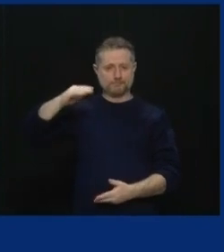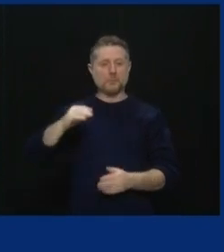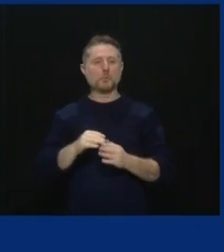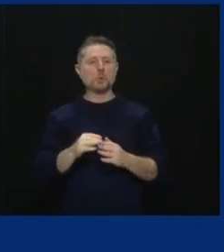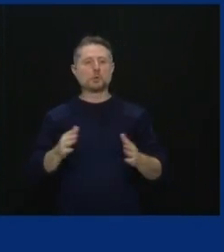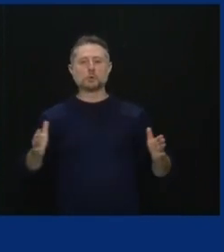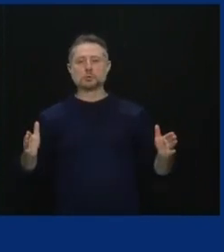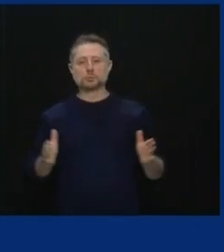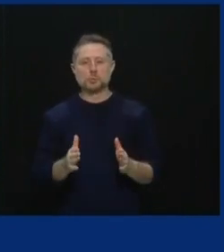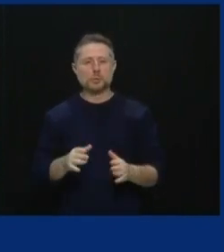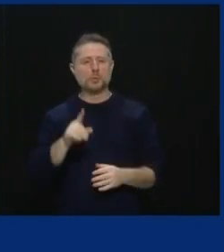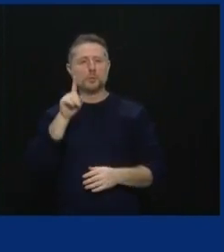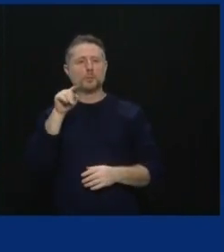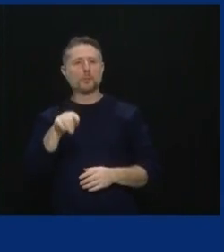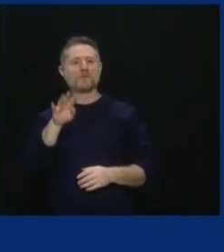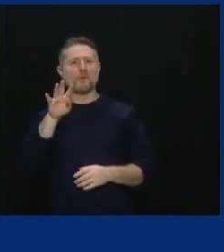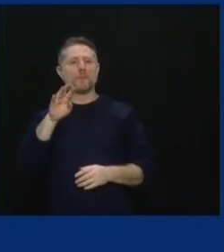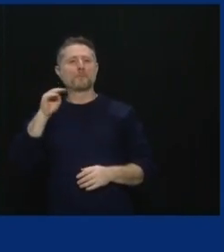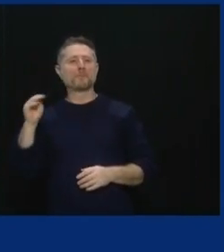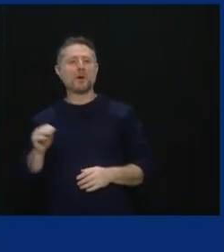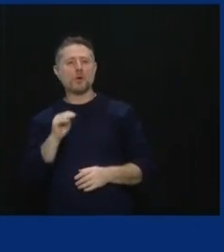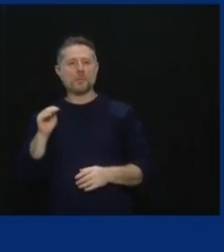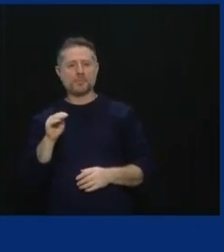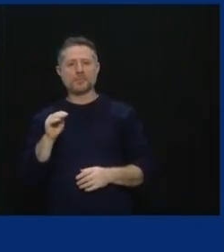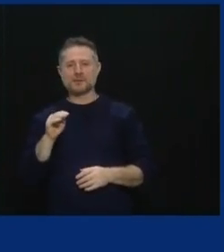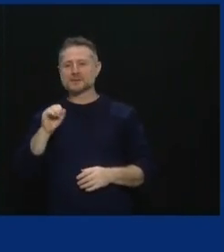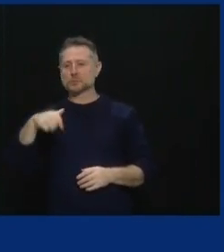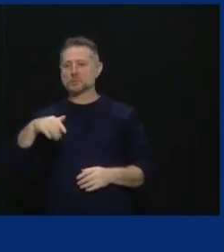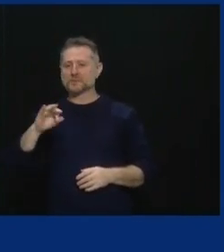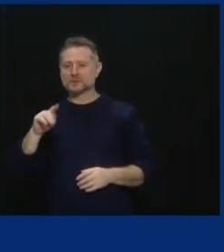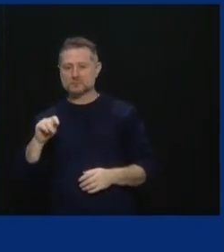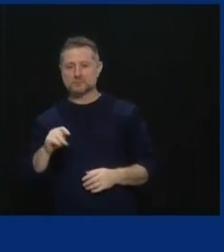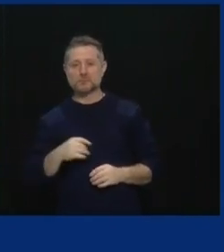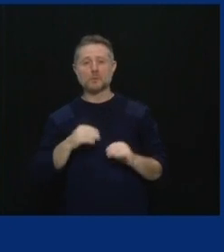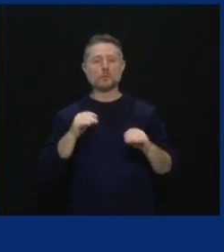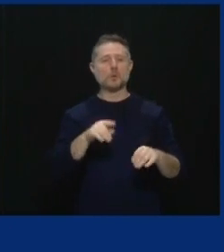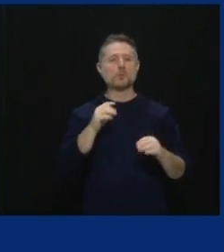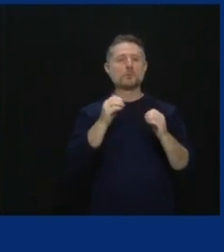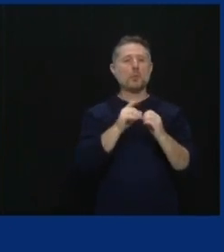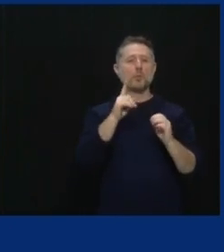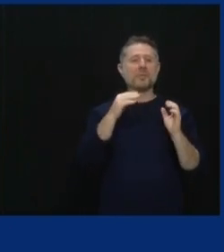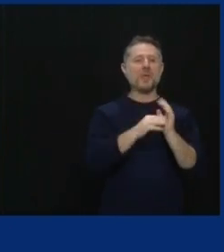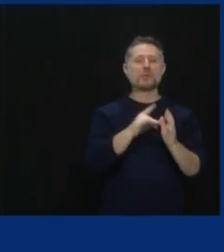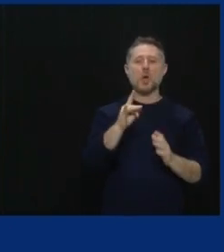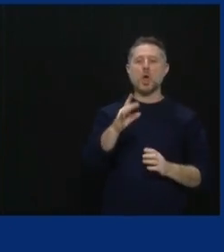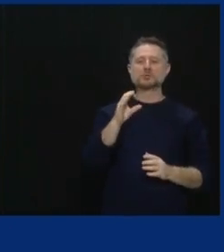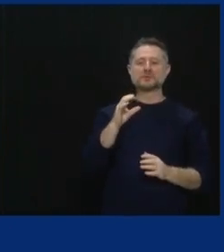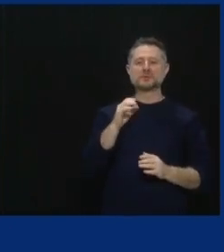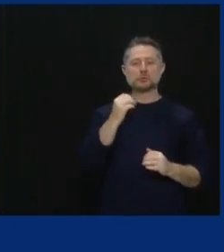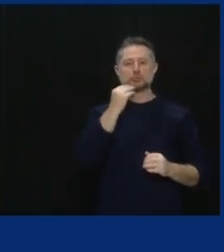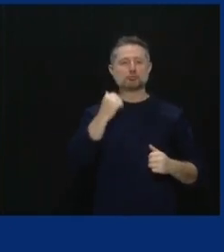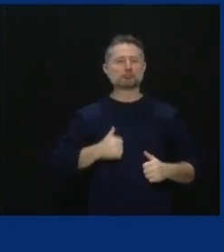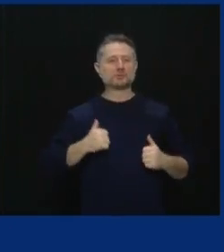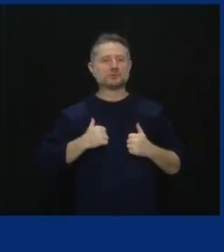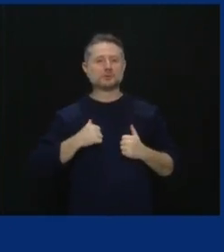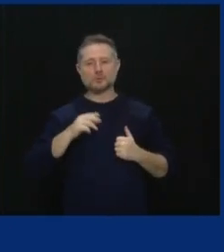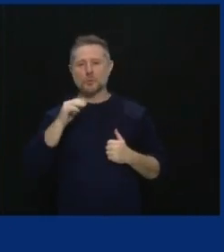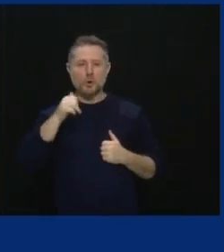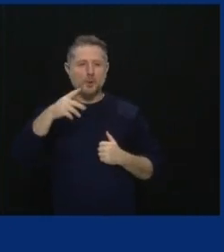units, 1,800, including 540 permanent affordable units, adding space for community and social